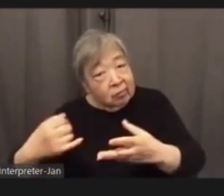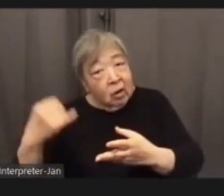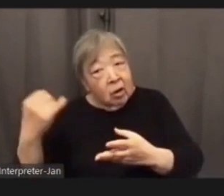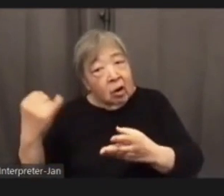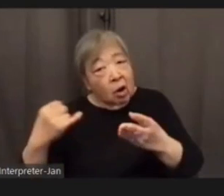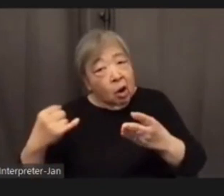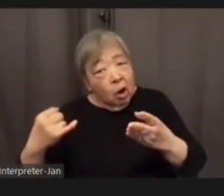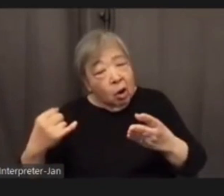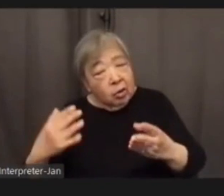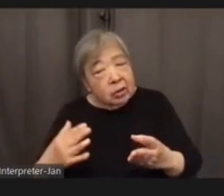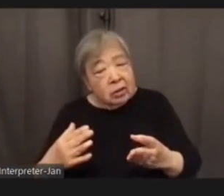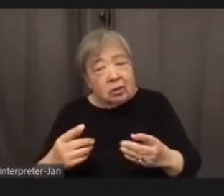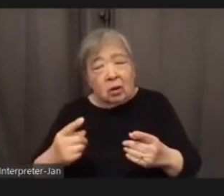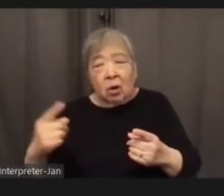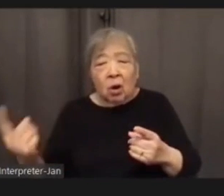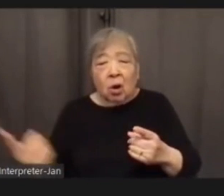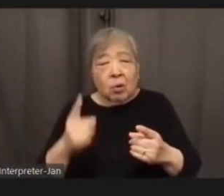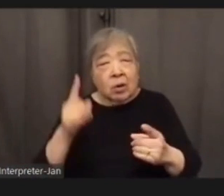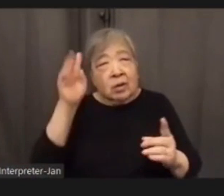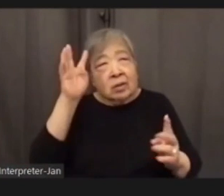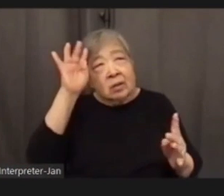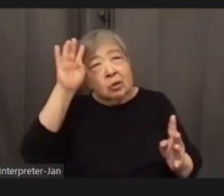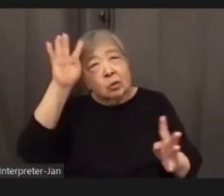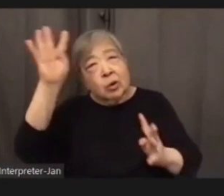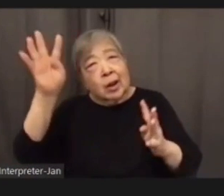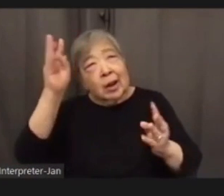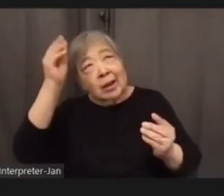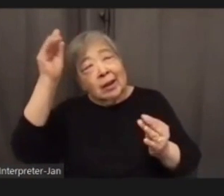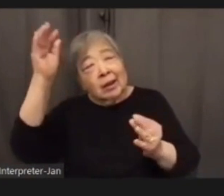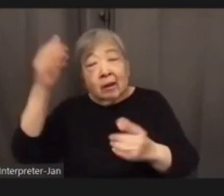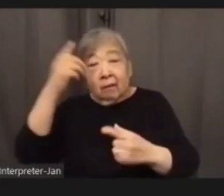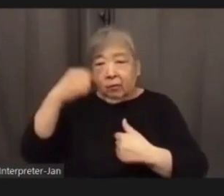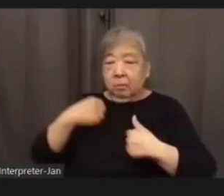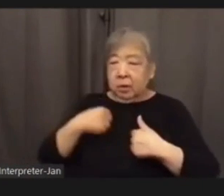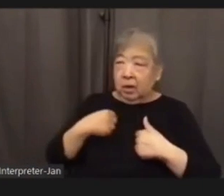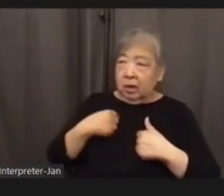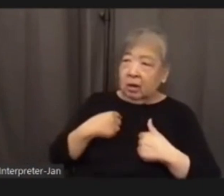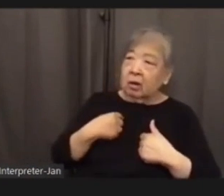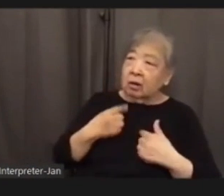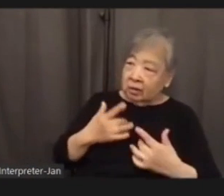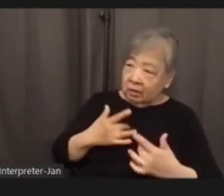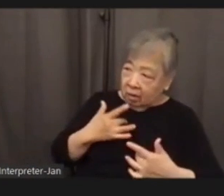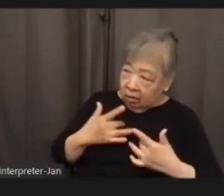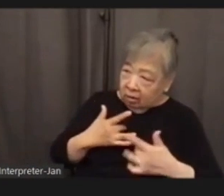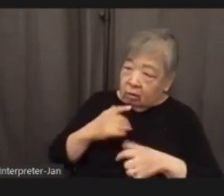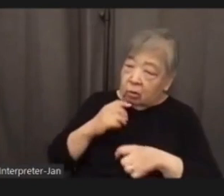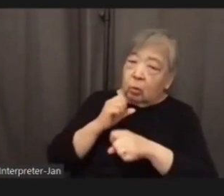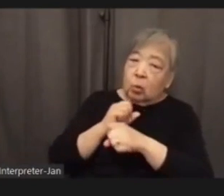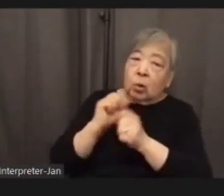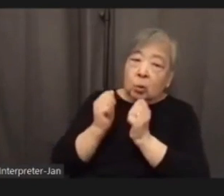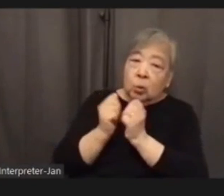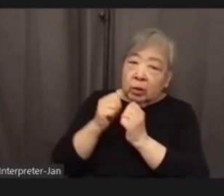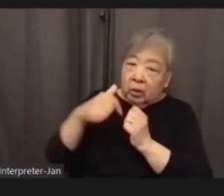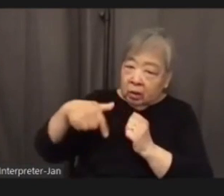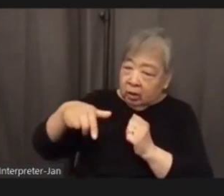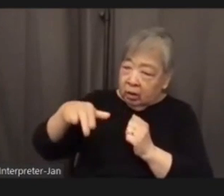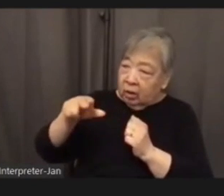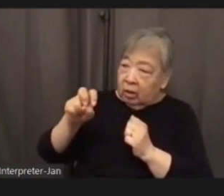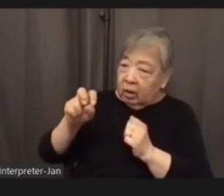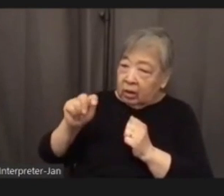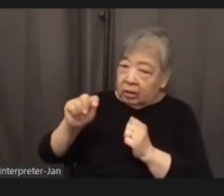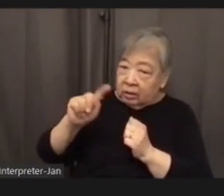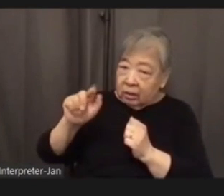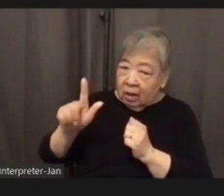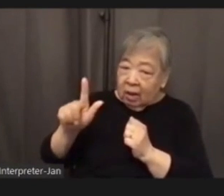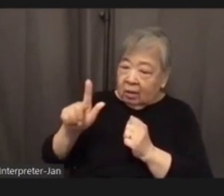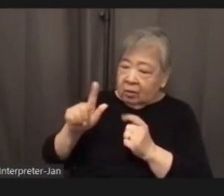creating. For me, the excitement of having a chance to work along with Quetzal, that's